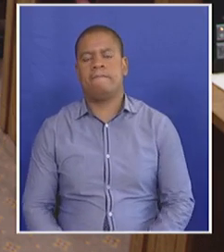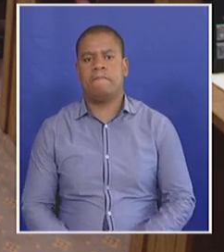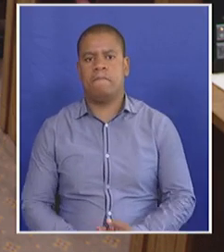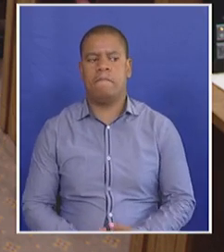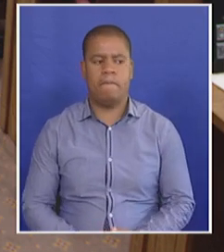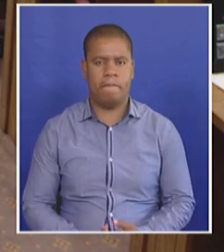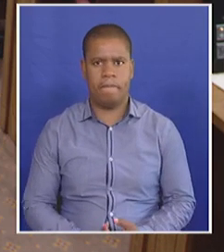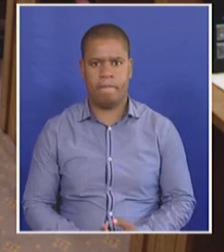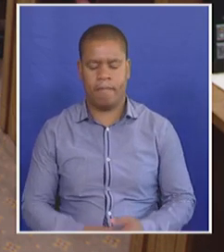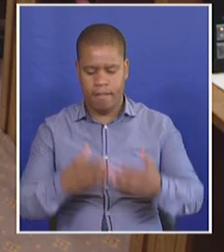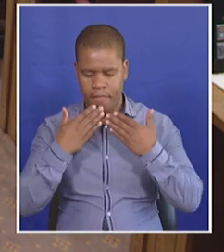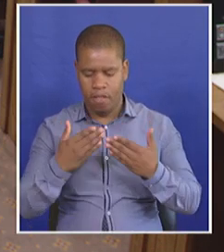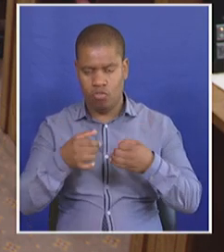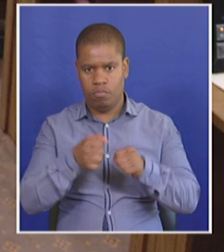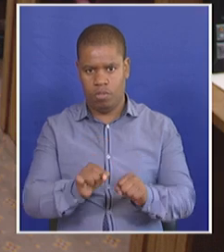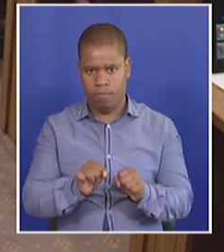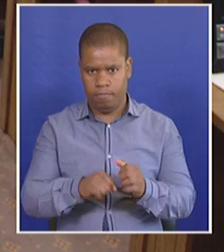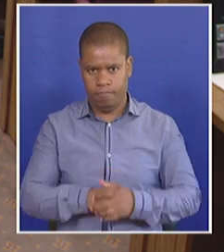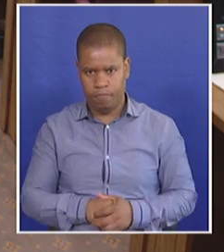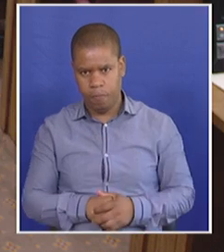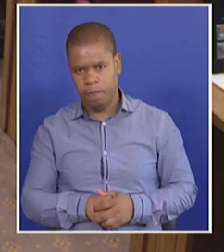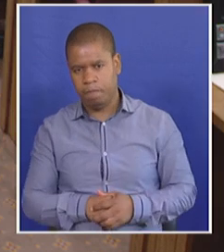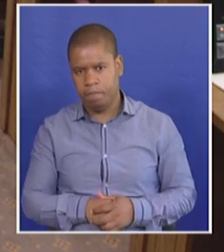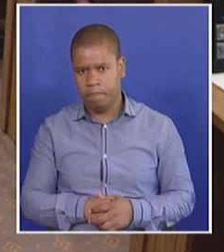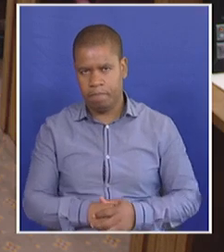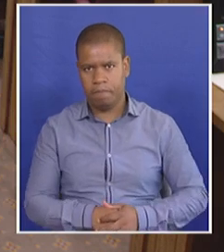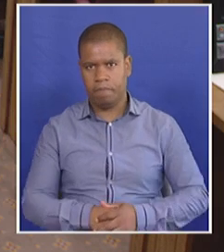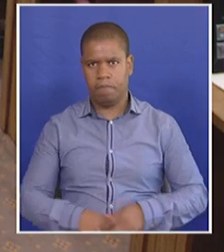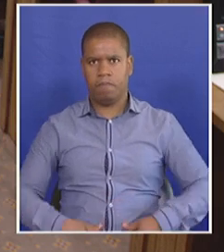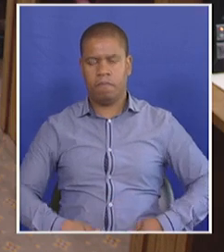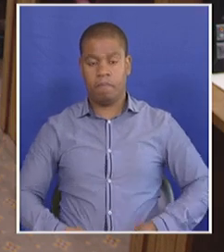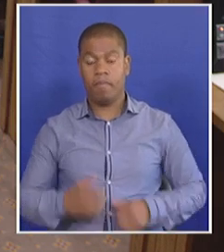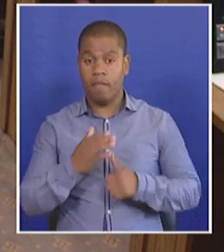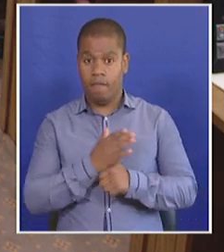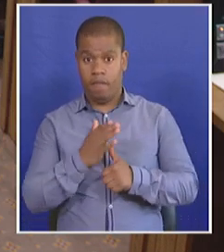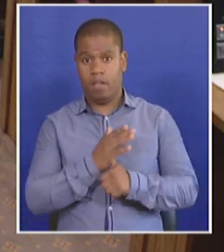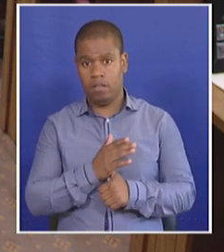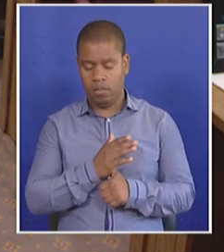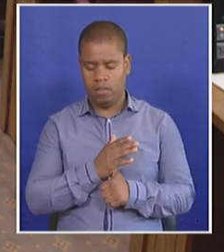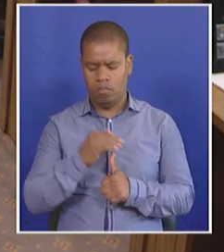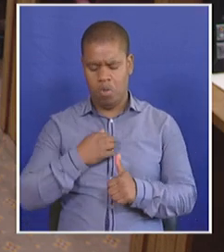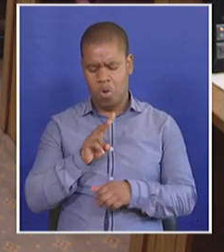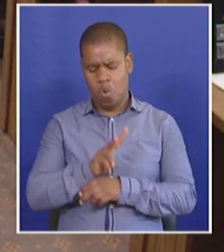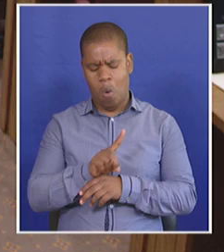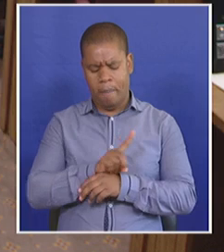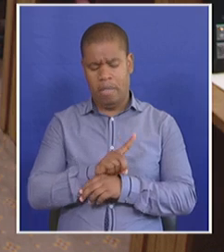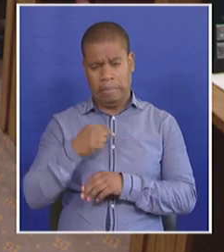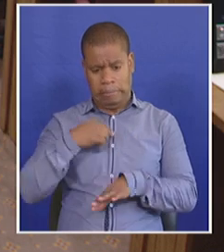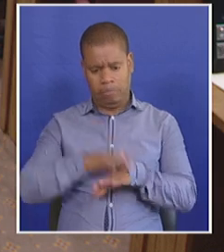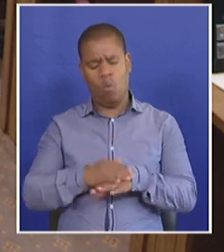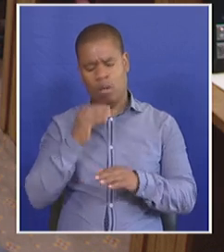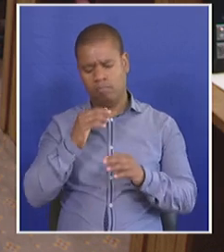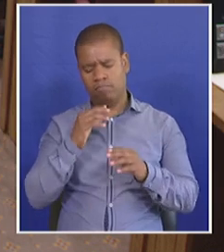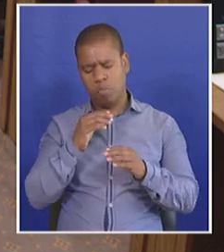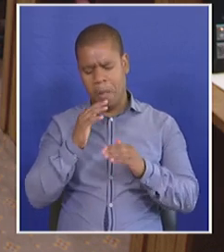Thank you, Chairperson. I'd just like to, firstly, in my 2 minutes, squeeze it in, Chairperson, that